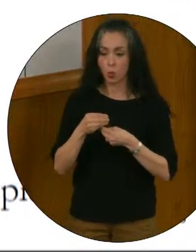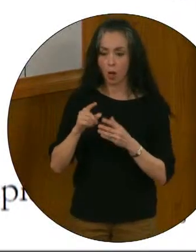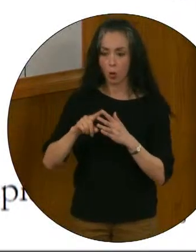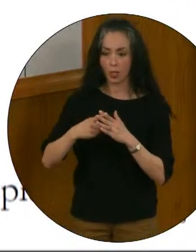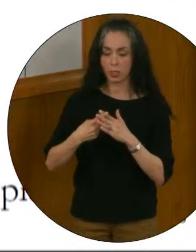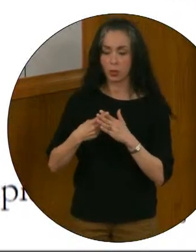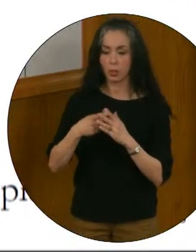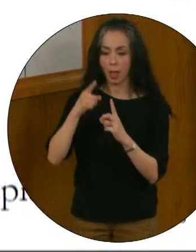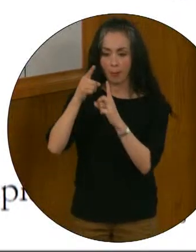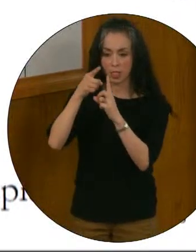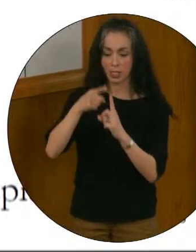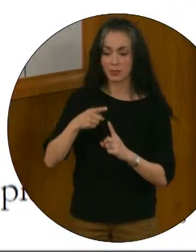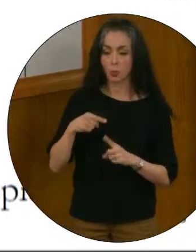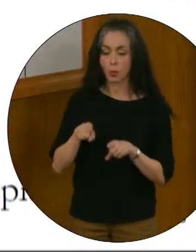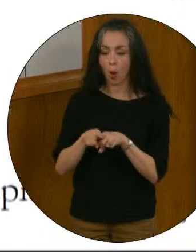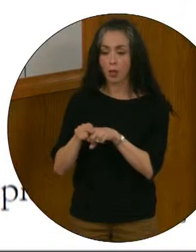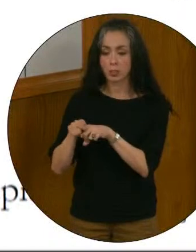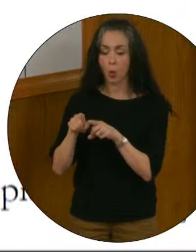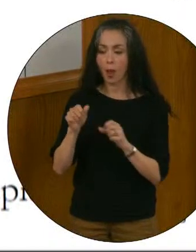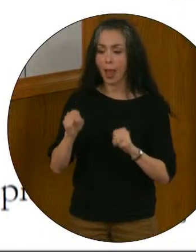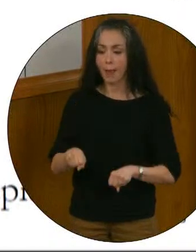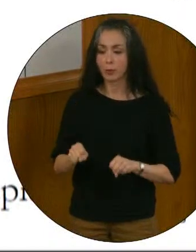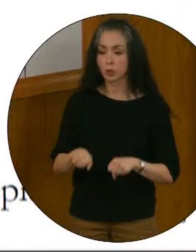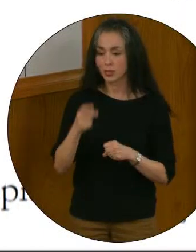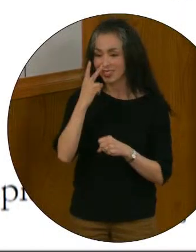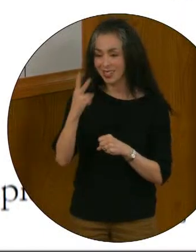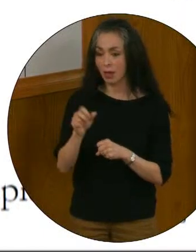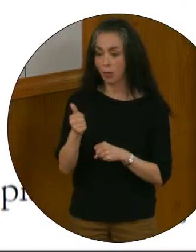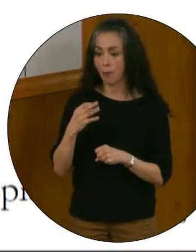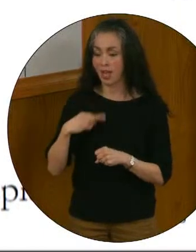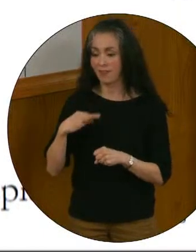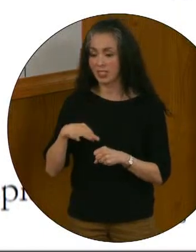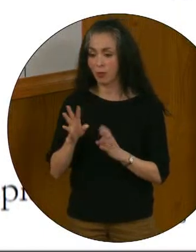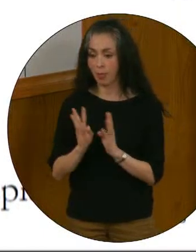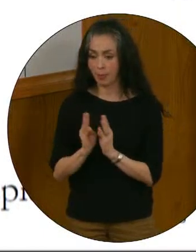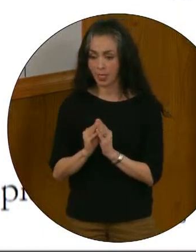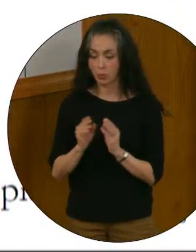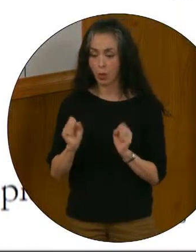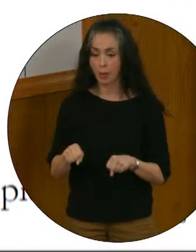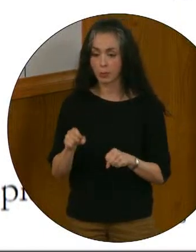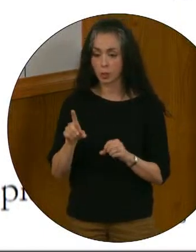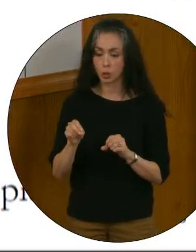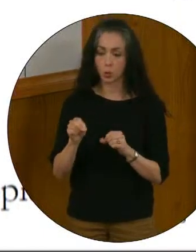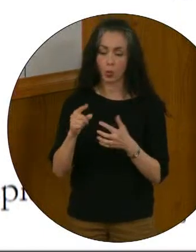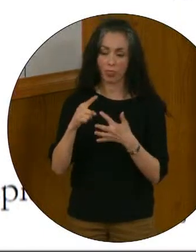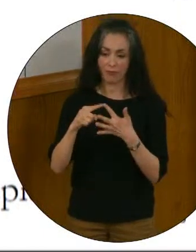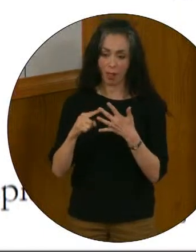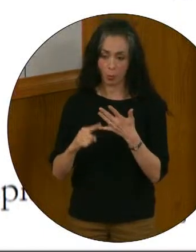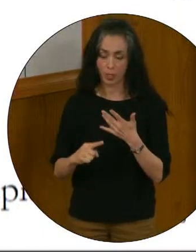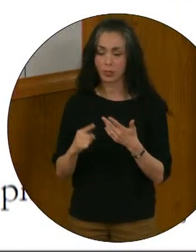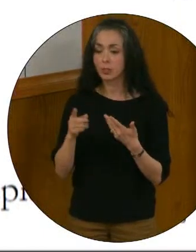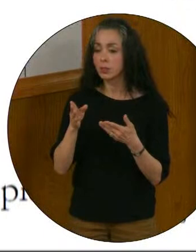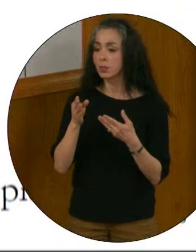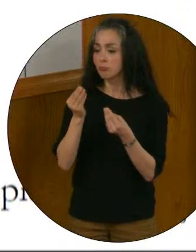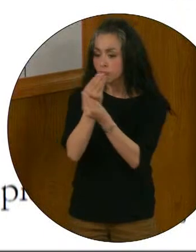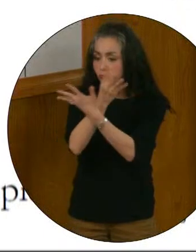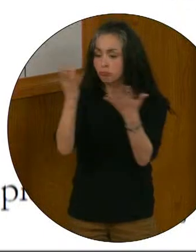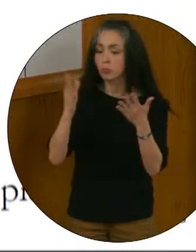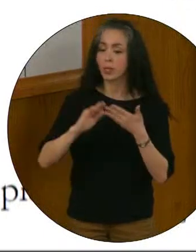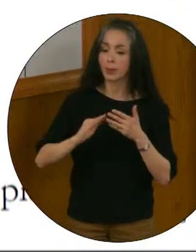also able to see some other benefits from the meetings, and we were able to do the following. We were able to share with the community